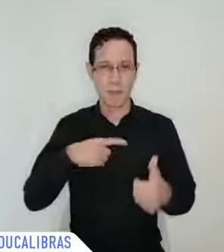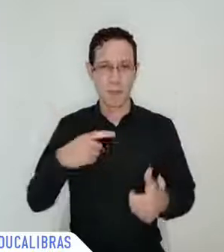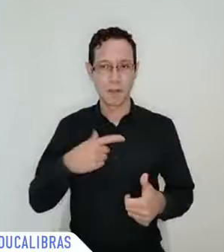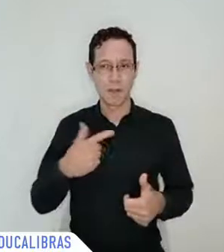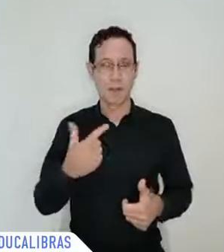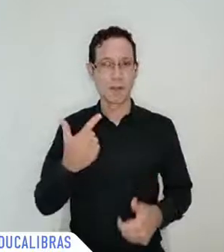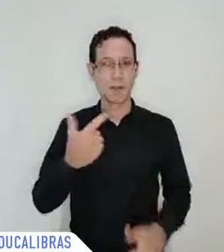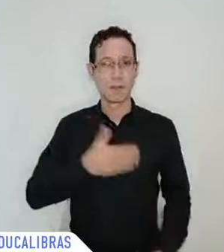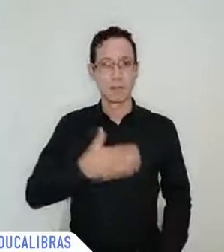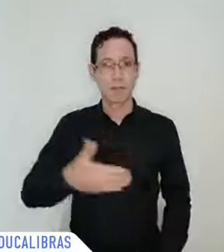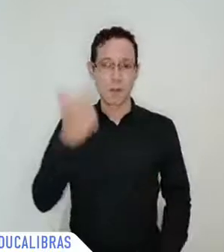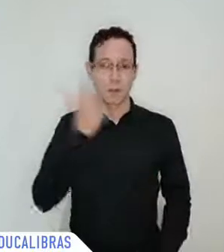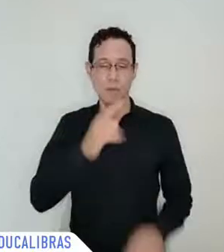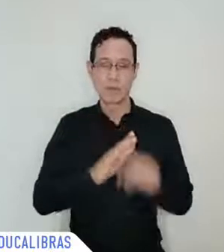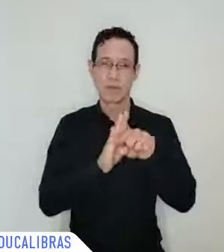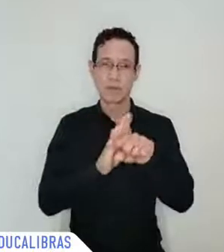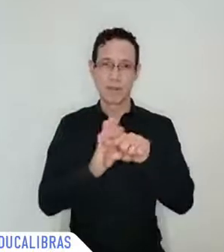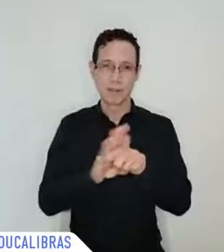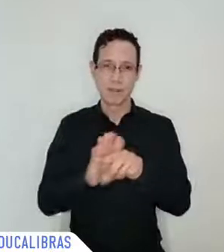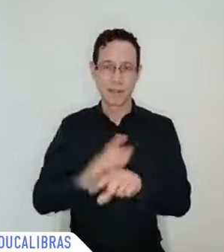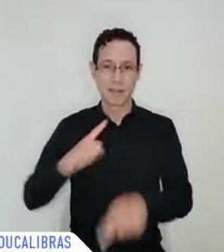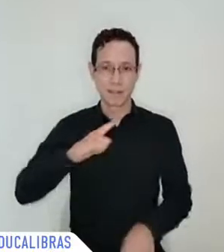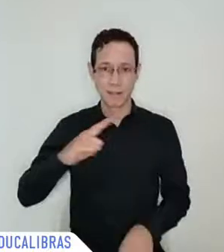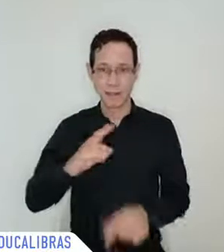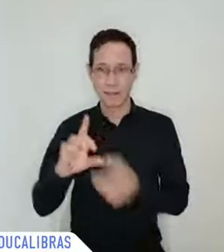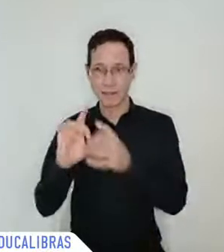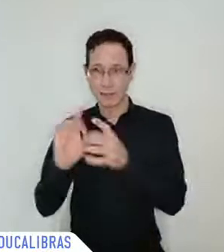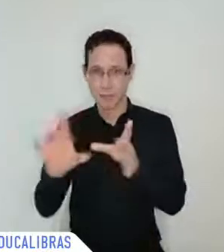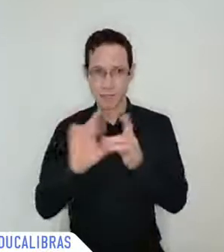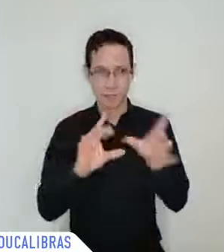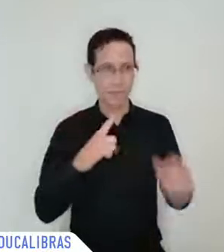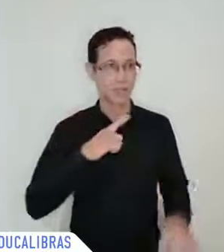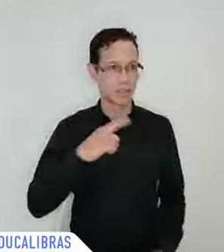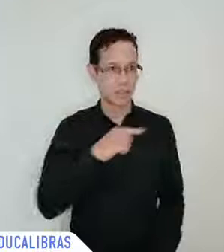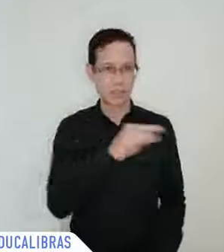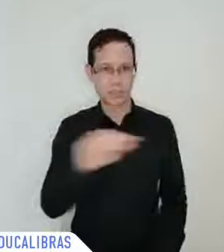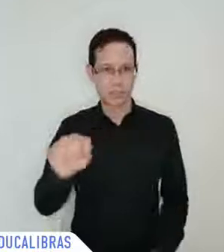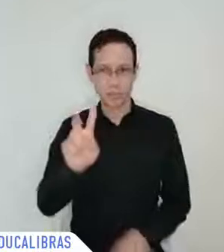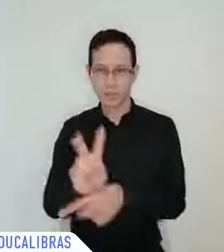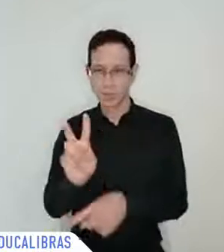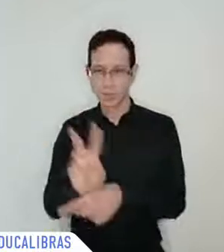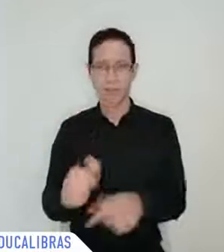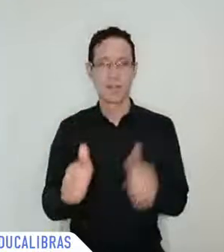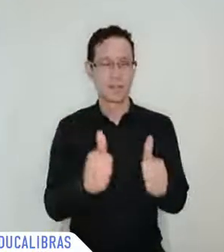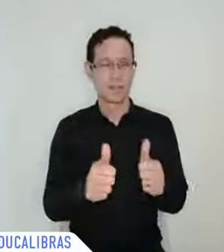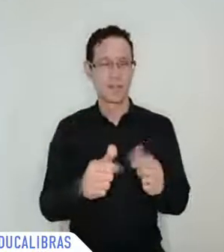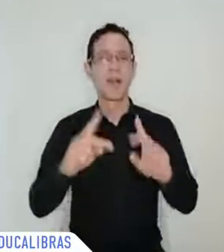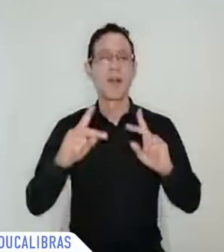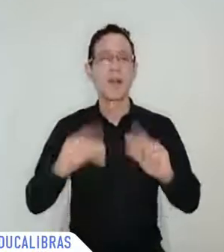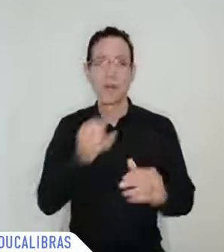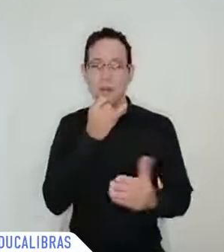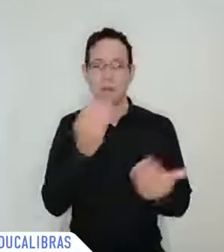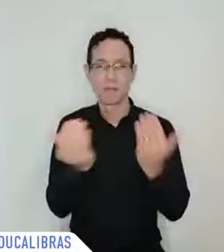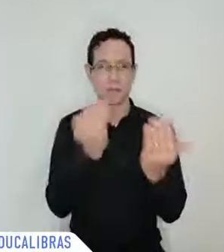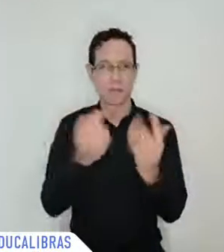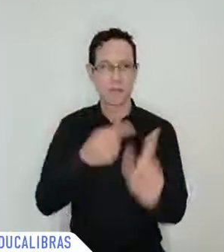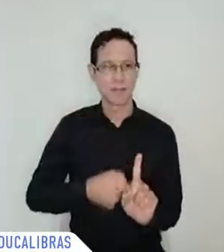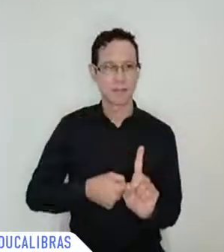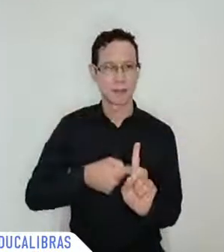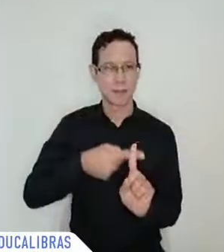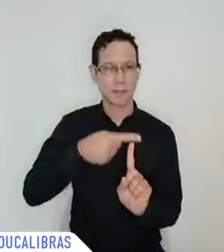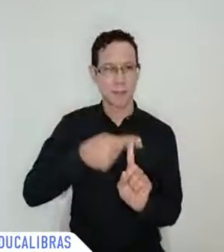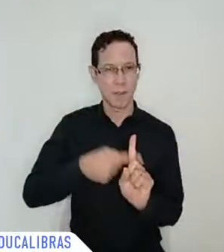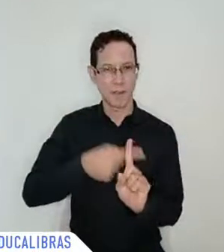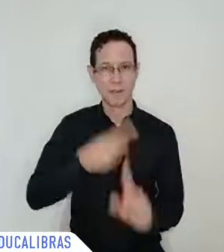of speech is the one that allows you to verify the existence of other freedom. And